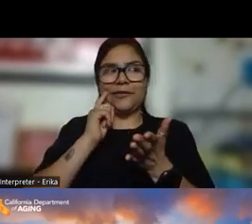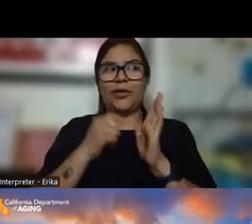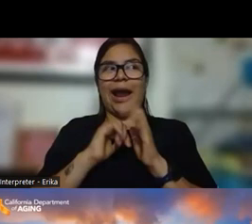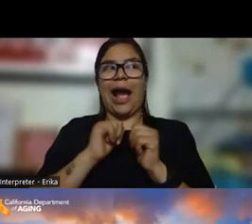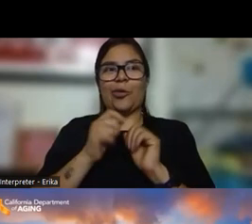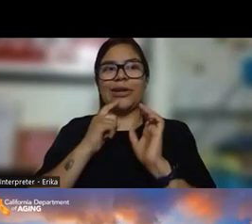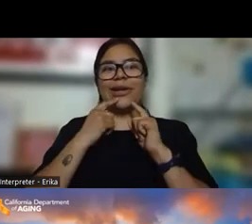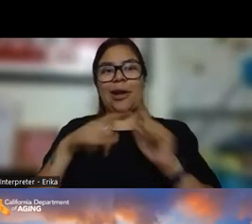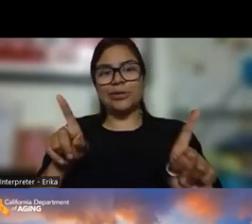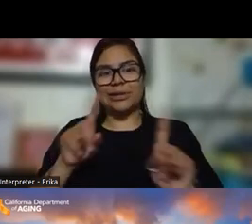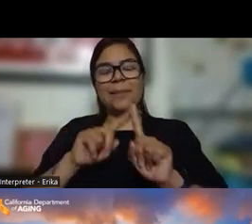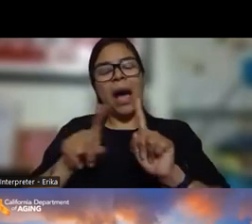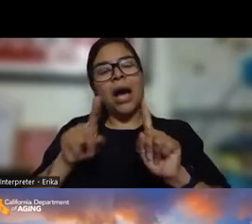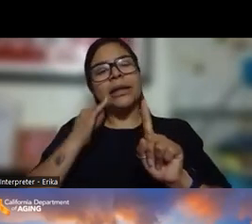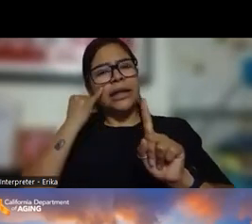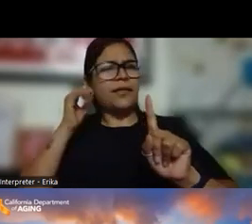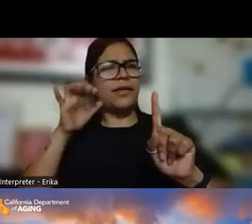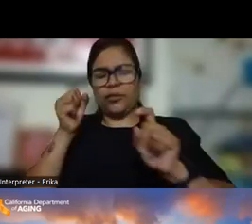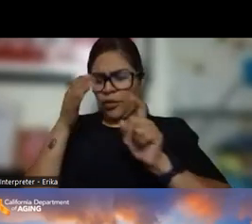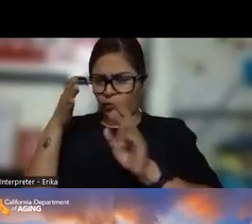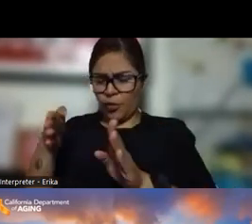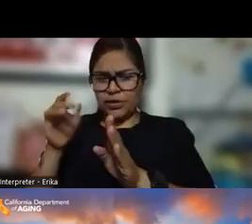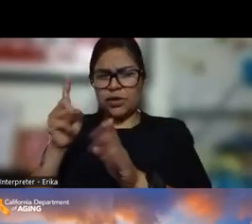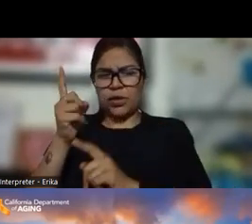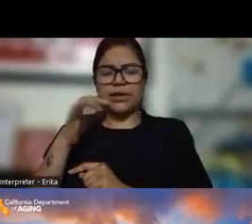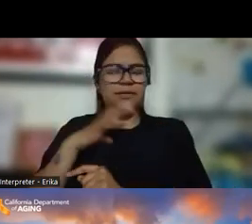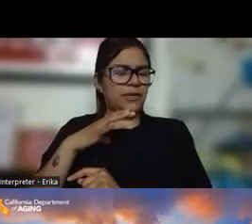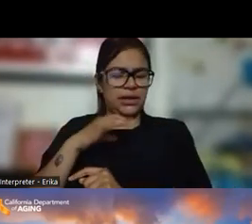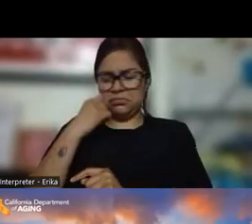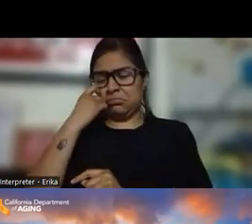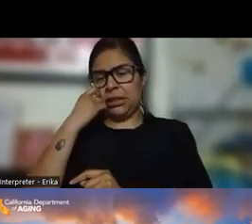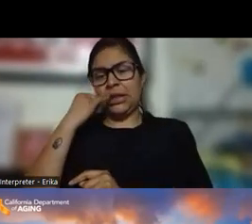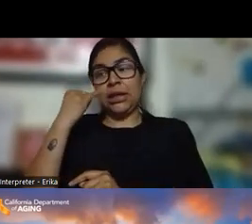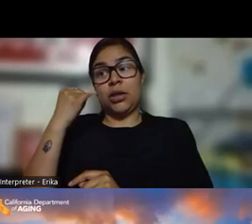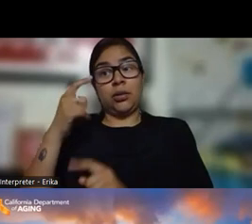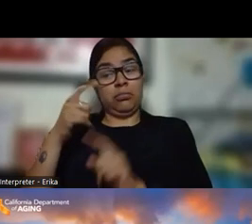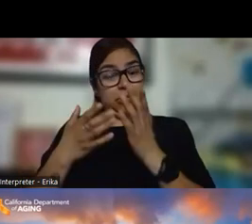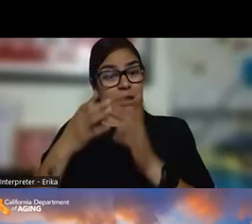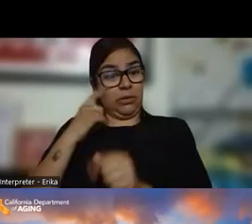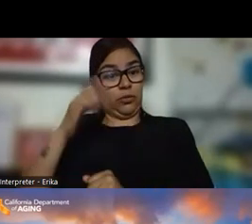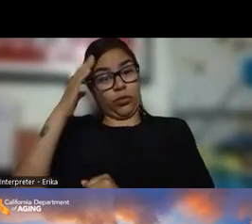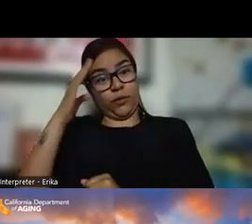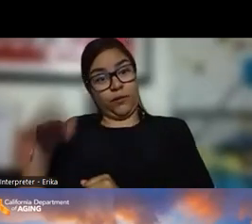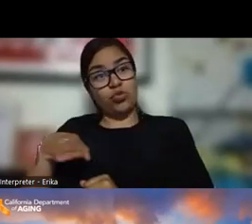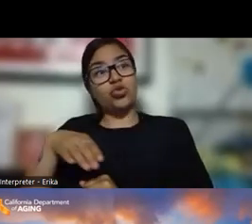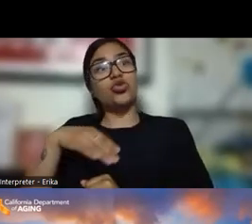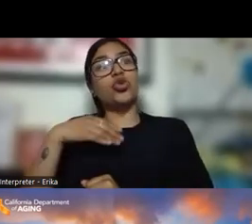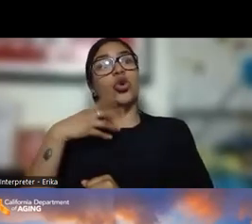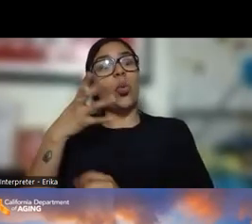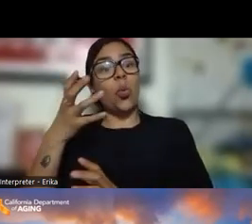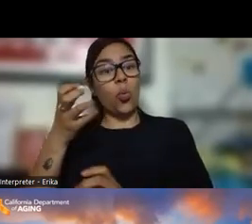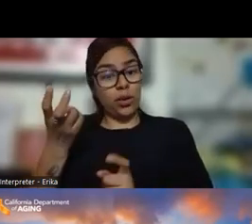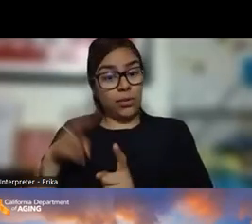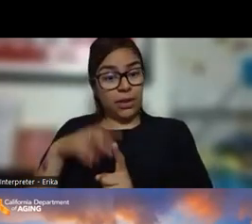sort of population. So that's something that we're definitely bearing in mind for future should, additional grant opportunities